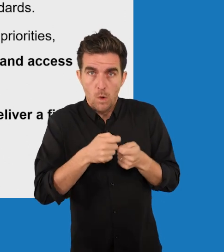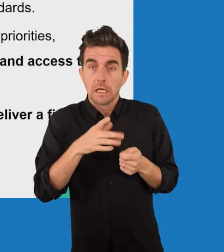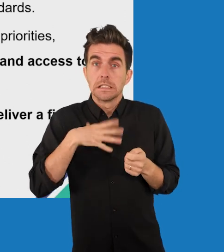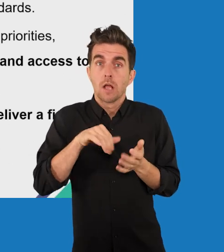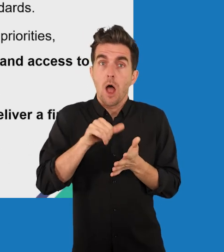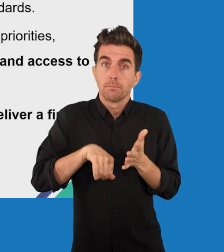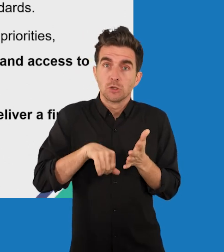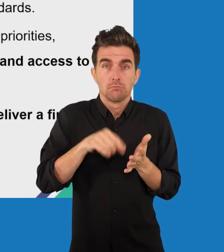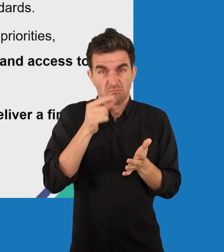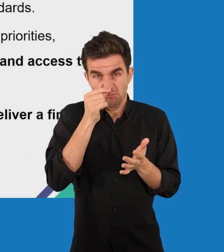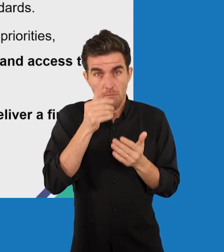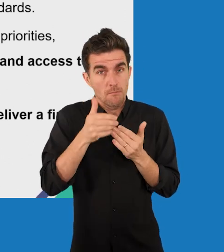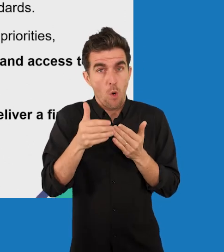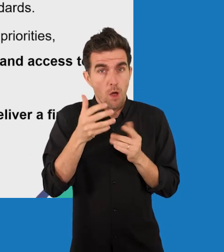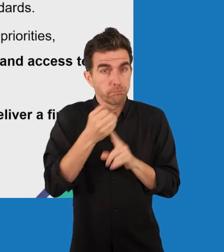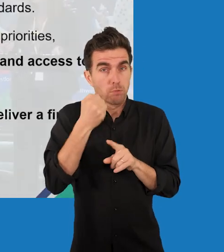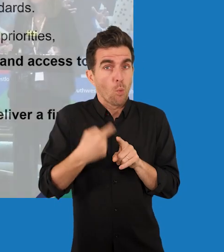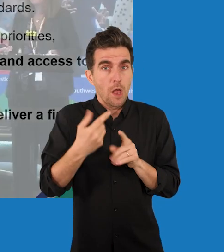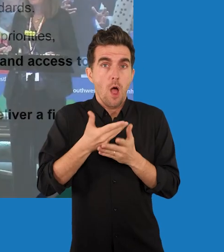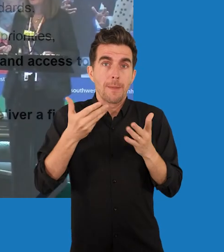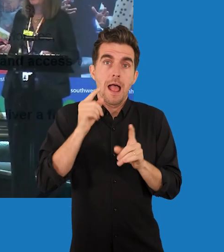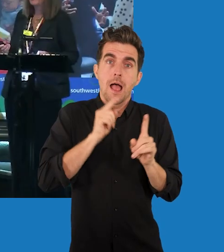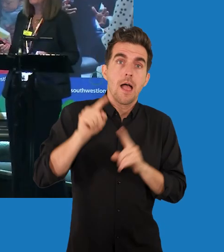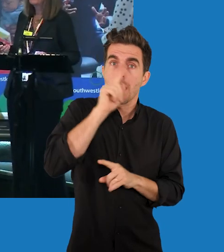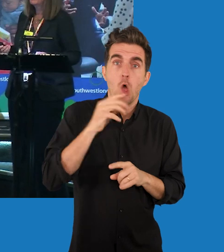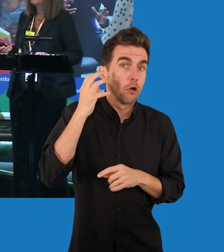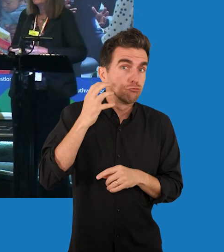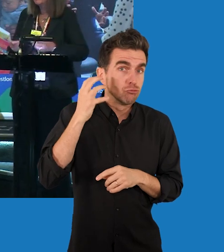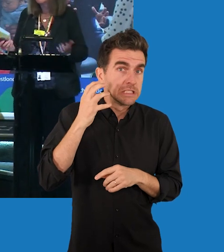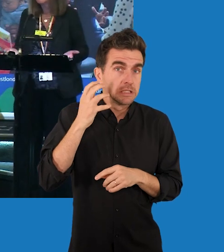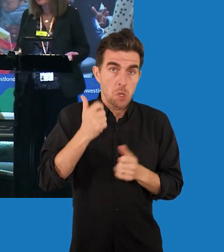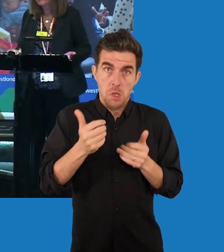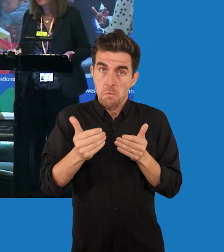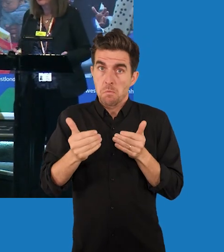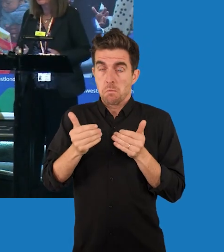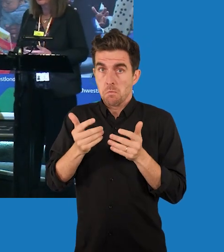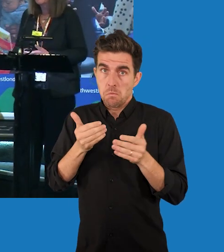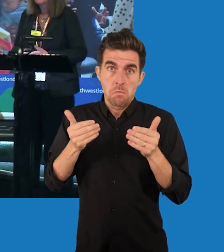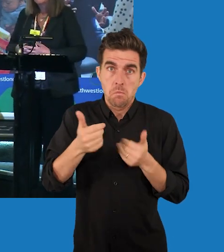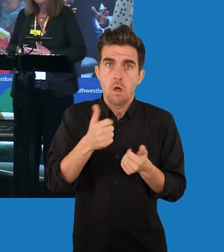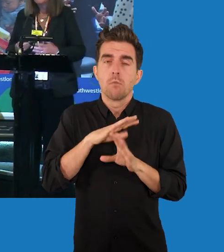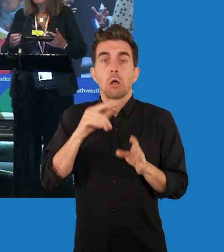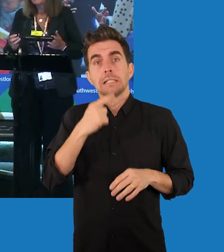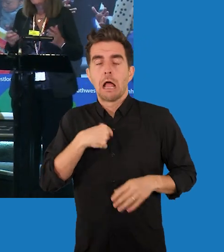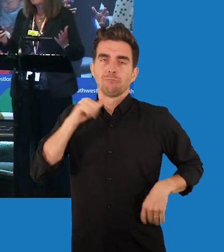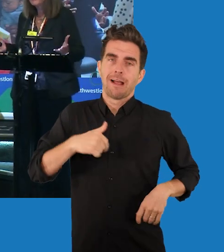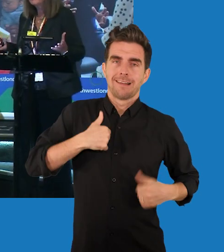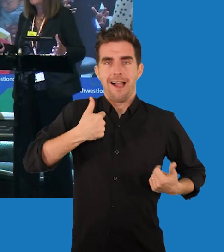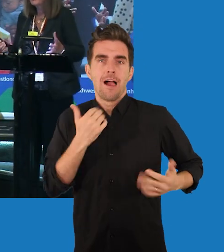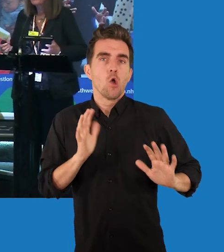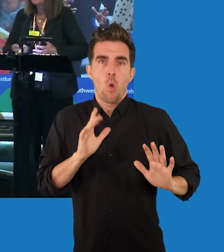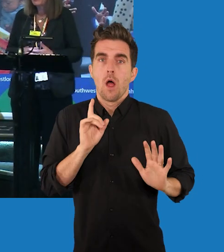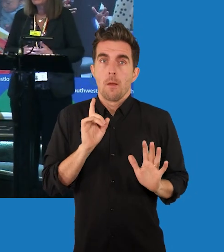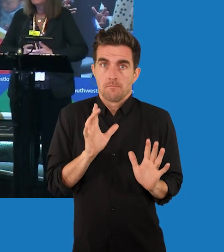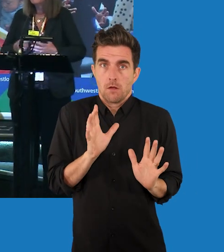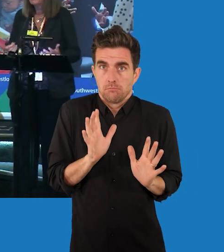you need an operation in South West London, you're more likely to be seen quickly than you are in another part of the country. I'm not saying that's right, I'm just